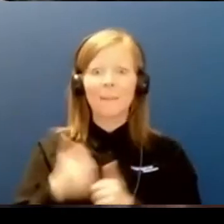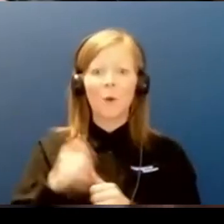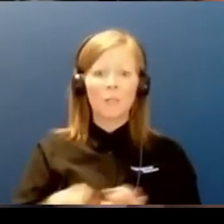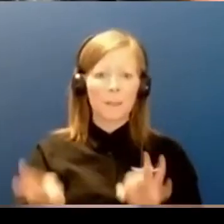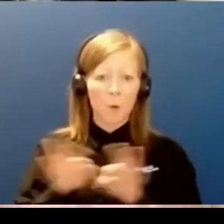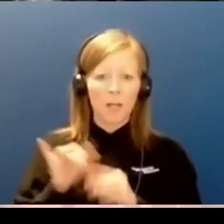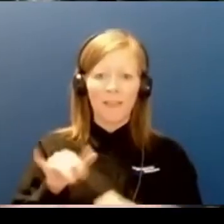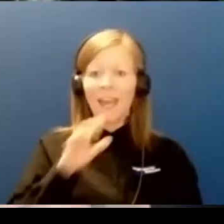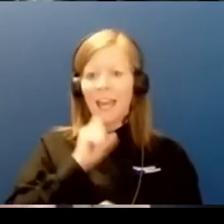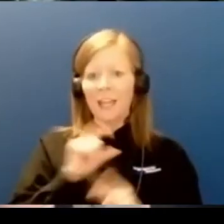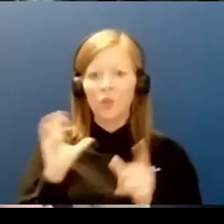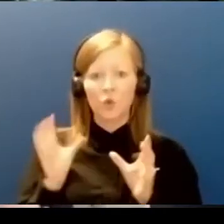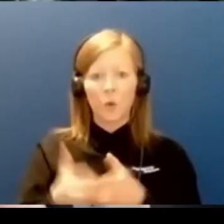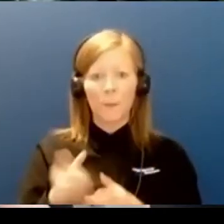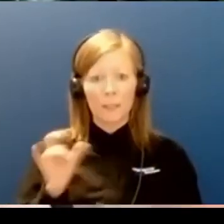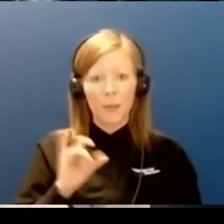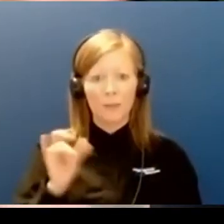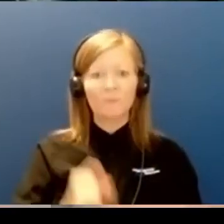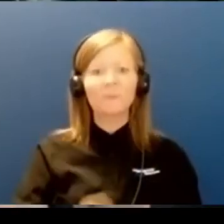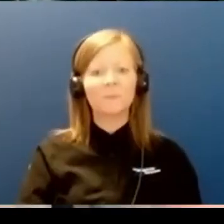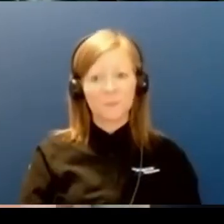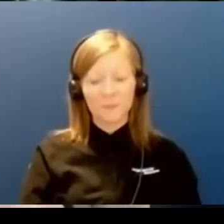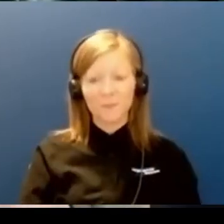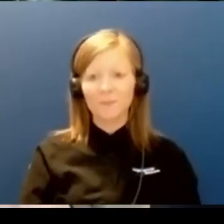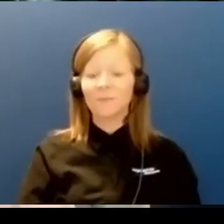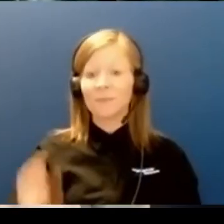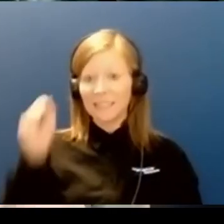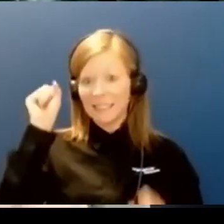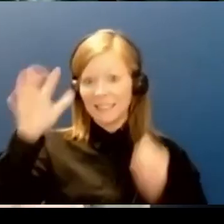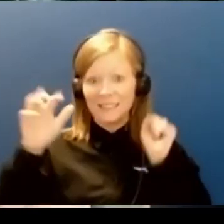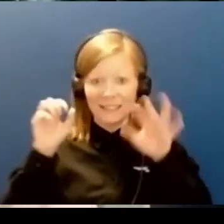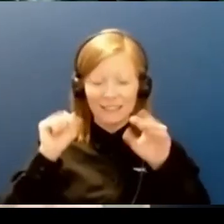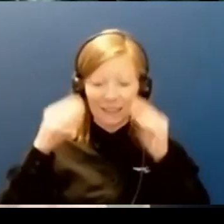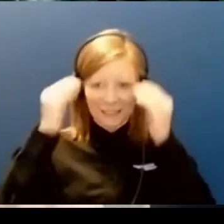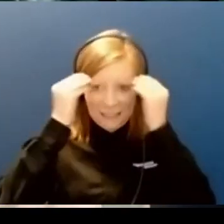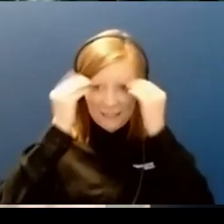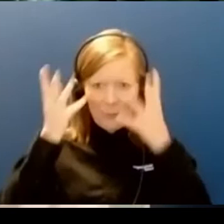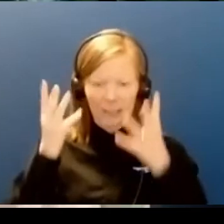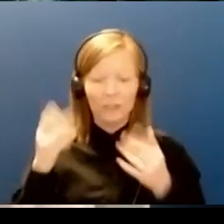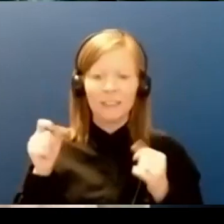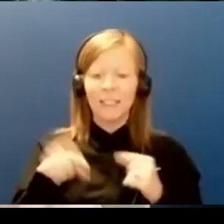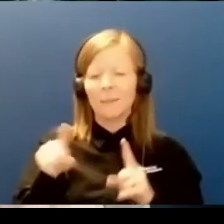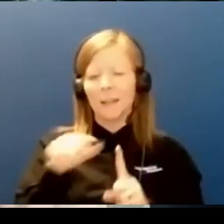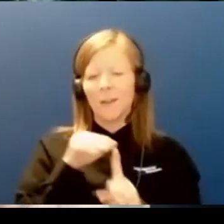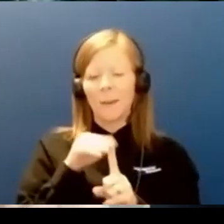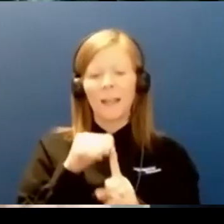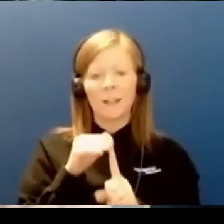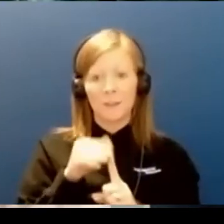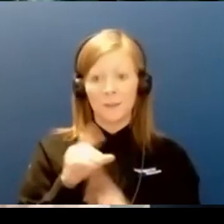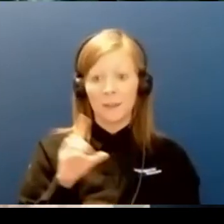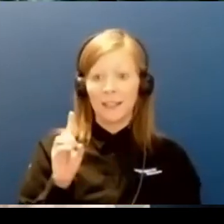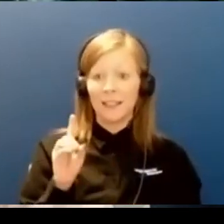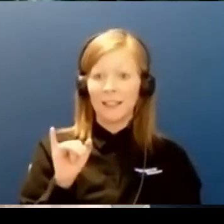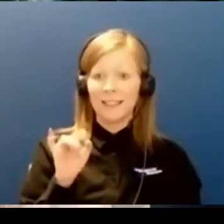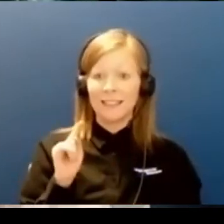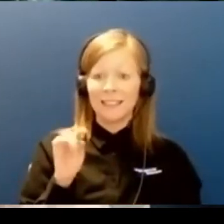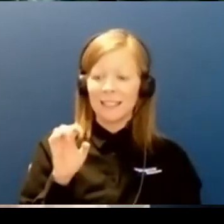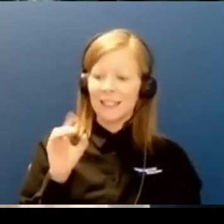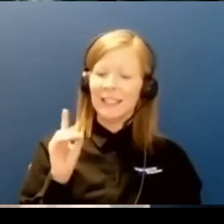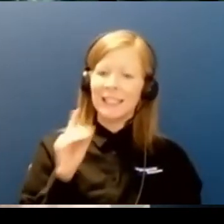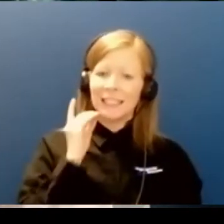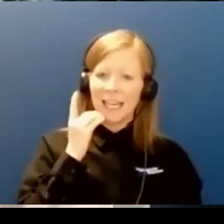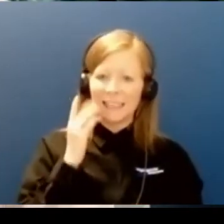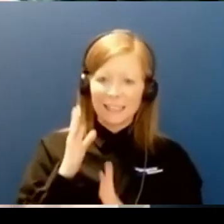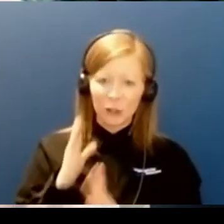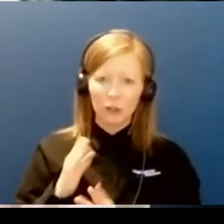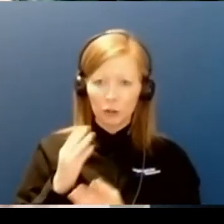well. So I know I threw a lot of information at you. I just want to remind everyone that the dietitian services at PDM are free